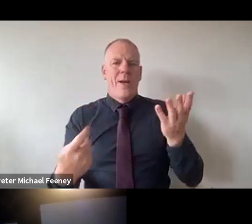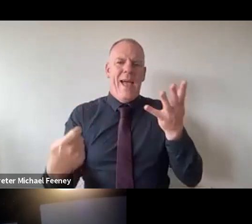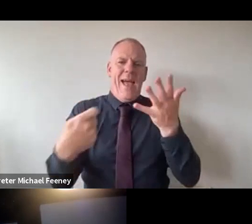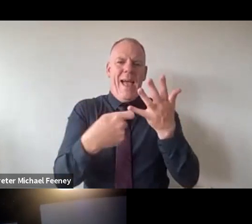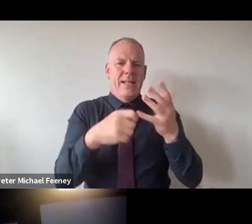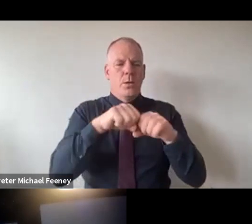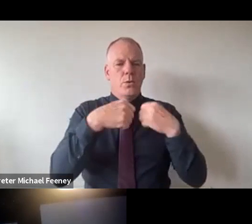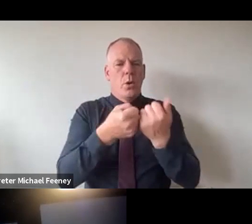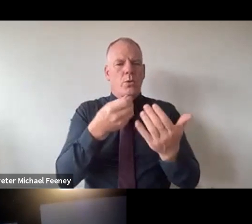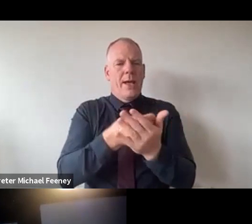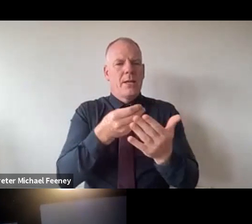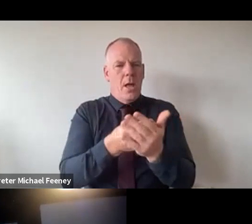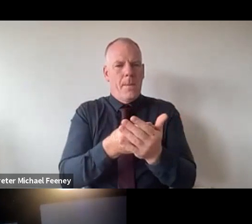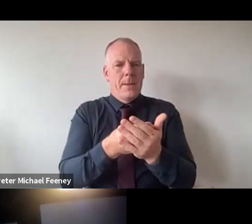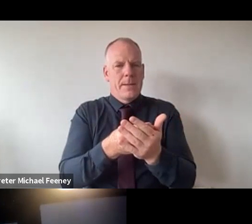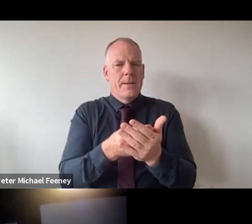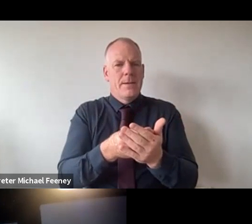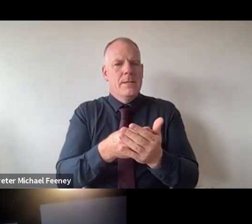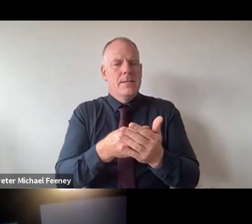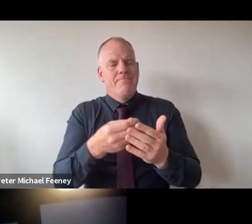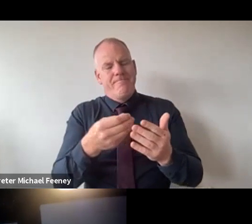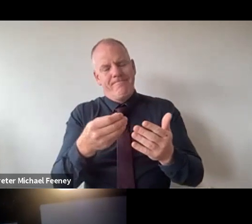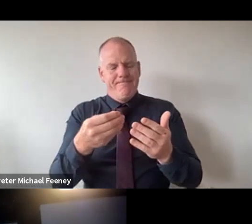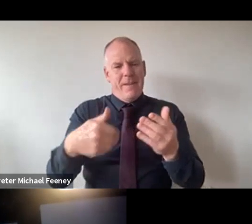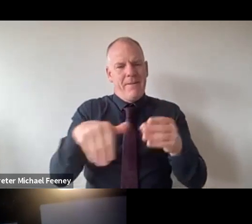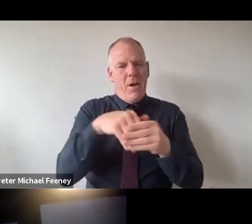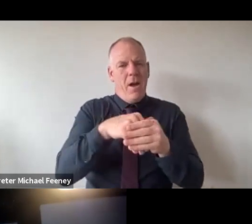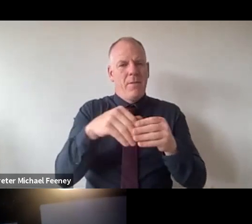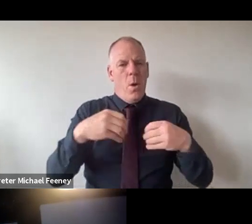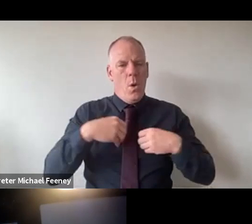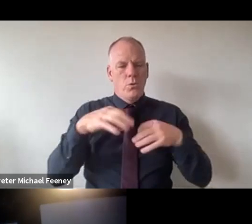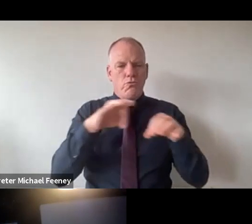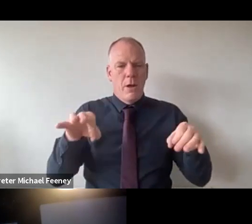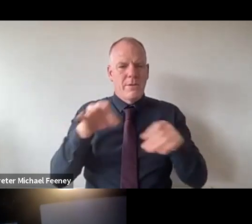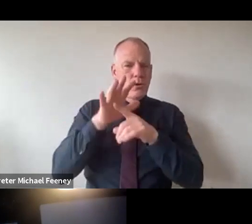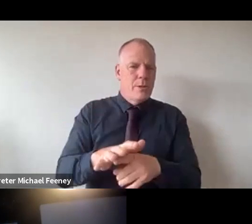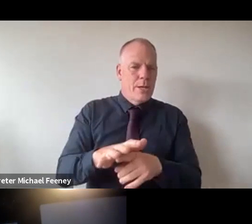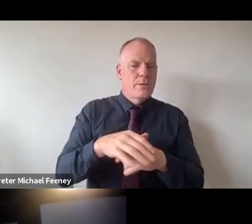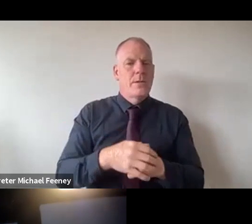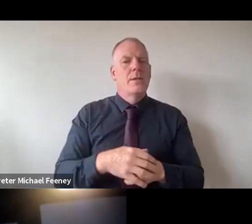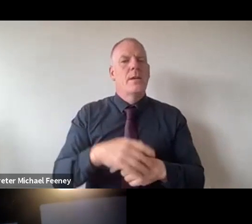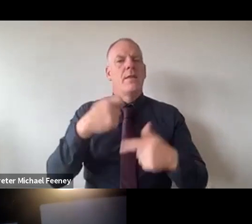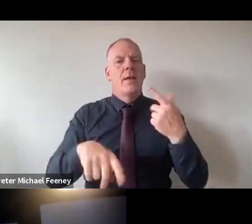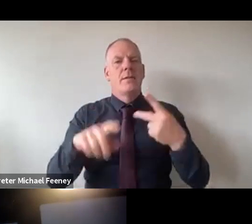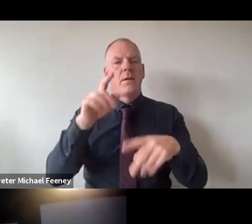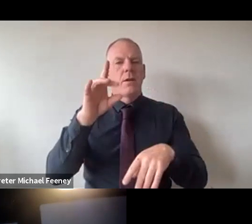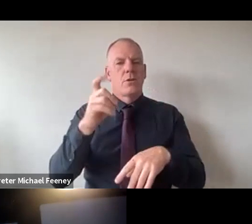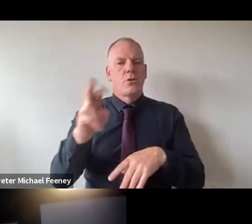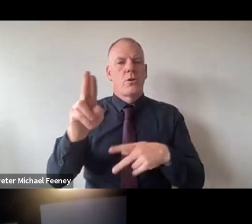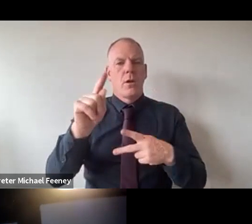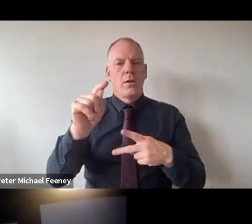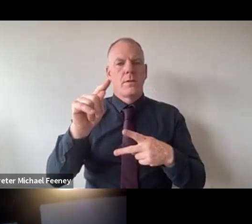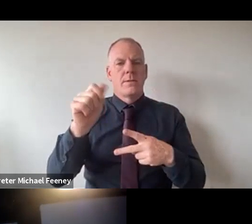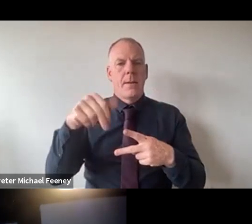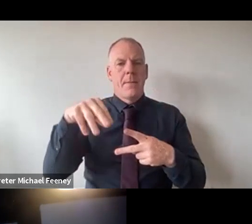equality legislation, should be defined based on his own lived experience and examples. And then we will have Dr. Tamás Kádár, who is the